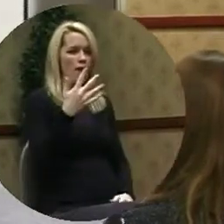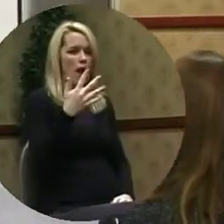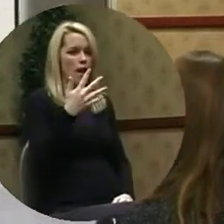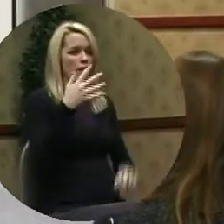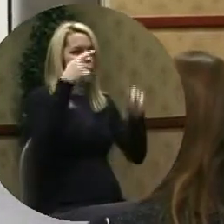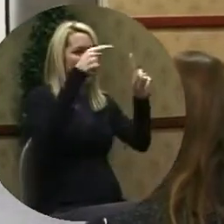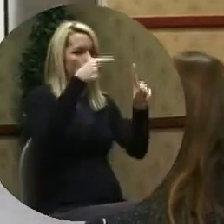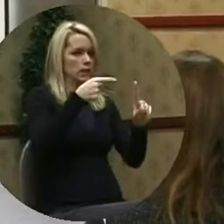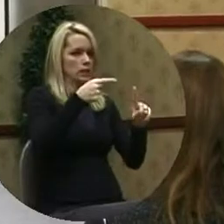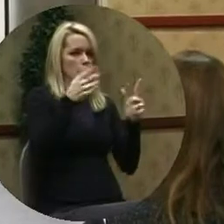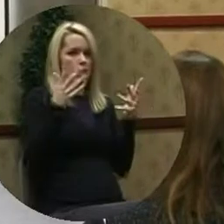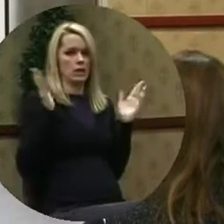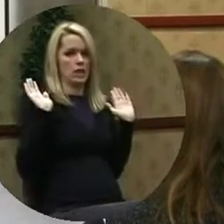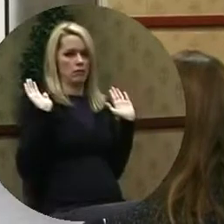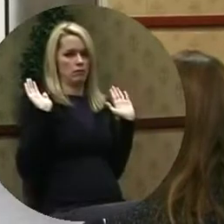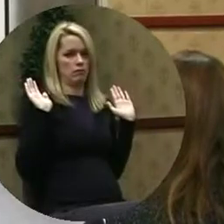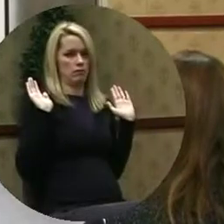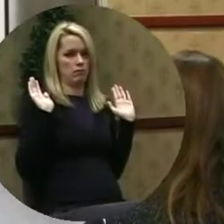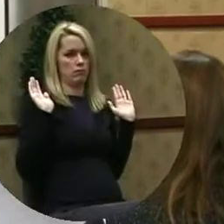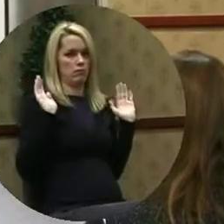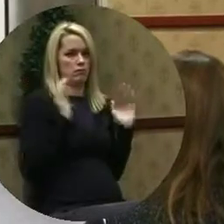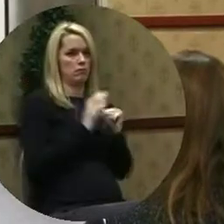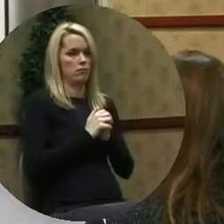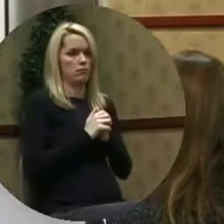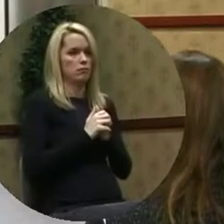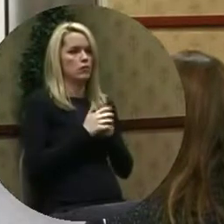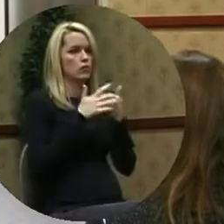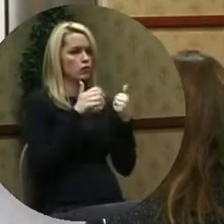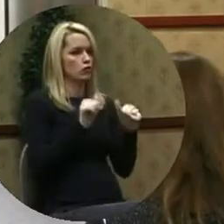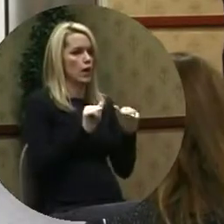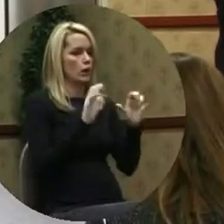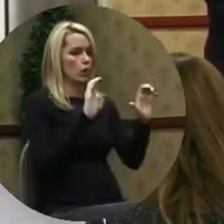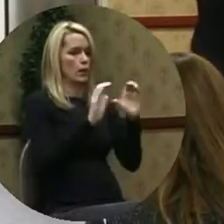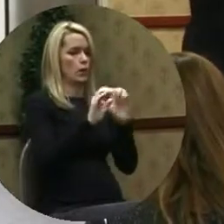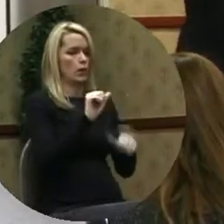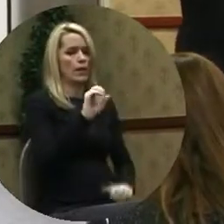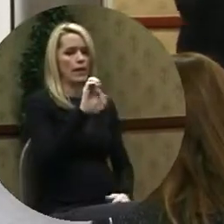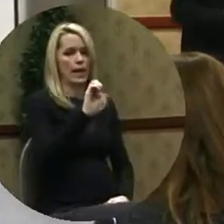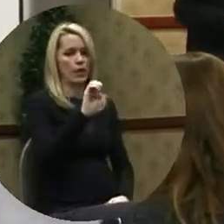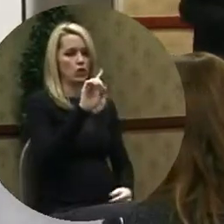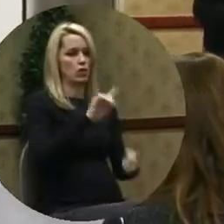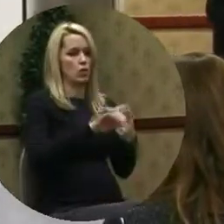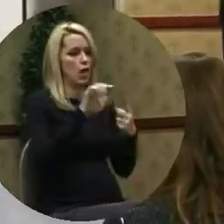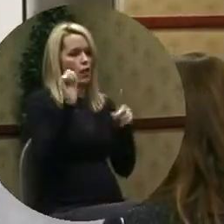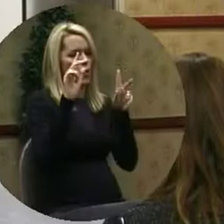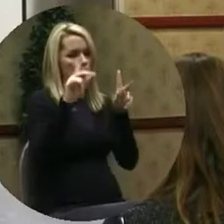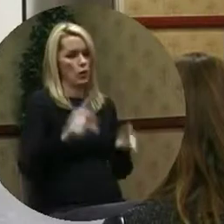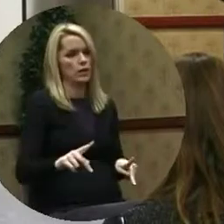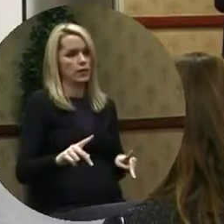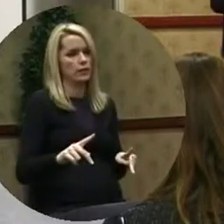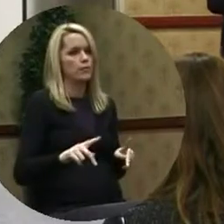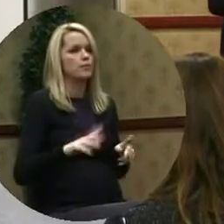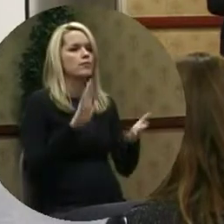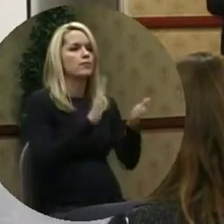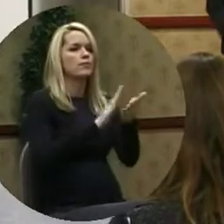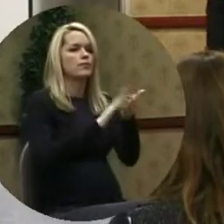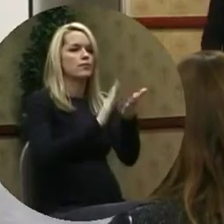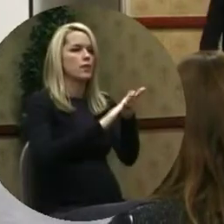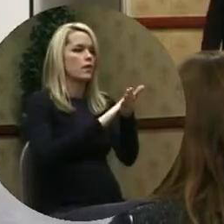bullet points, what would those bullet points be to try to communicate the case to somebody working with you? Let's give Marcy a